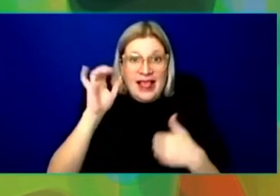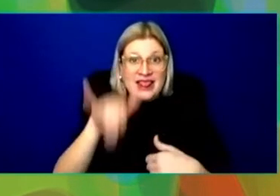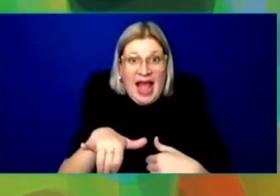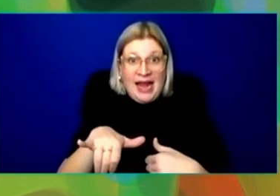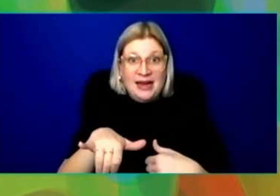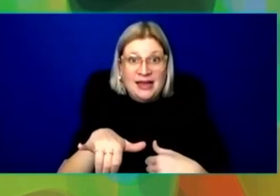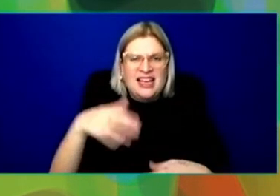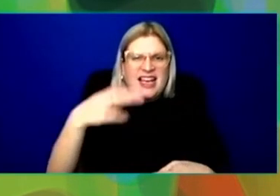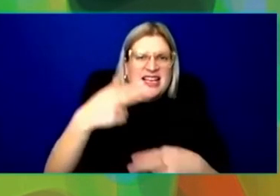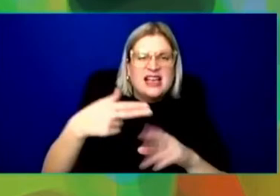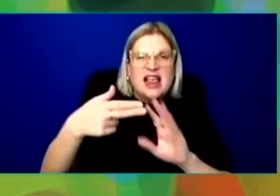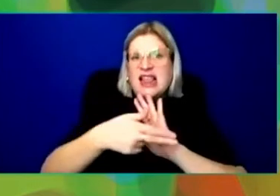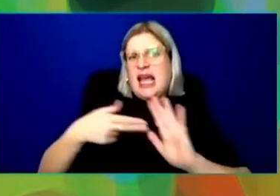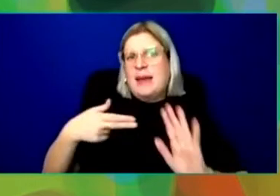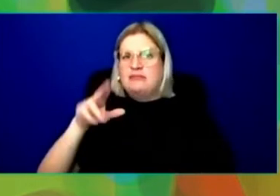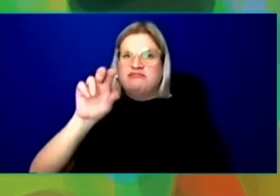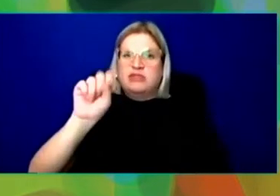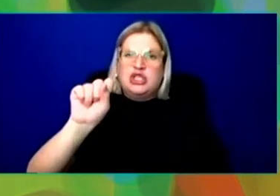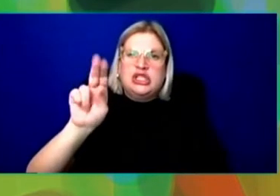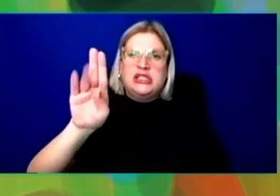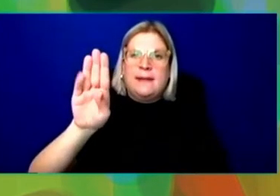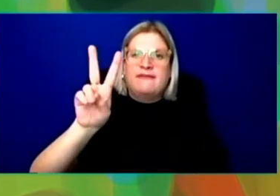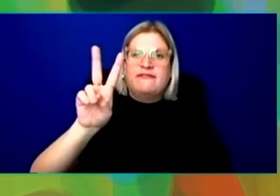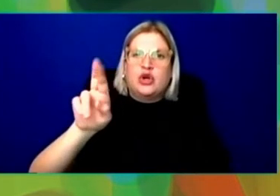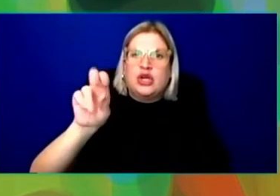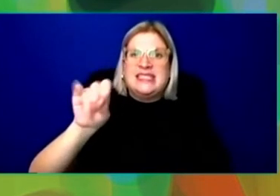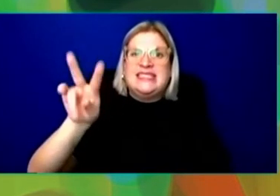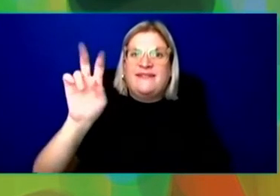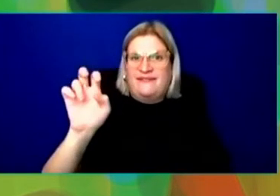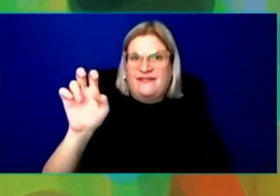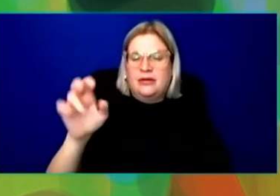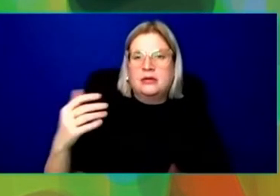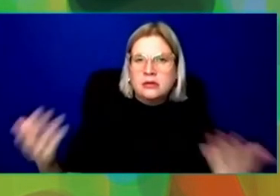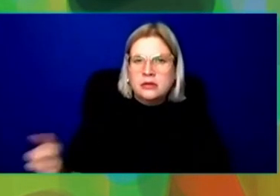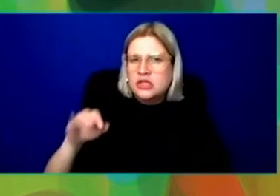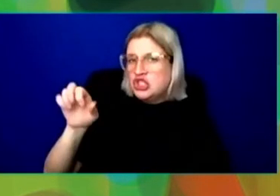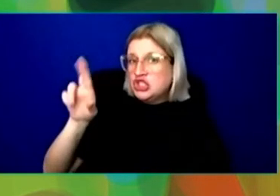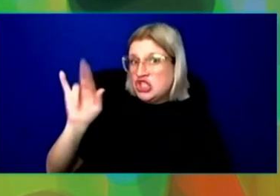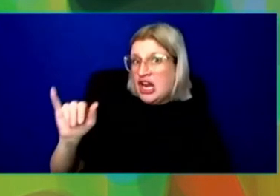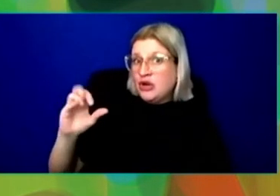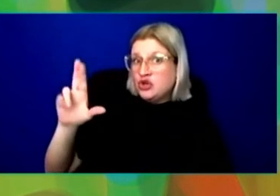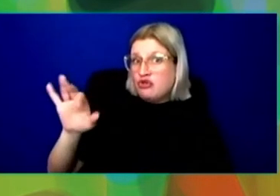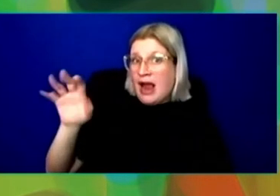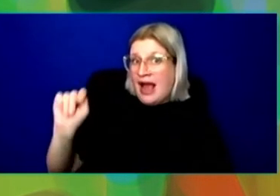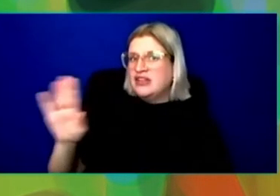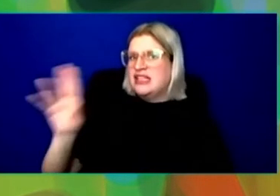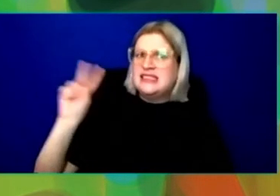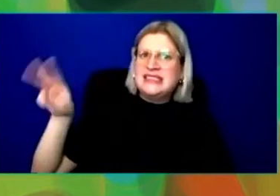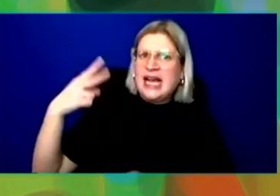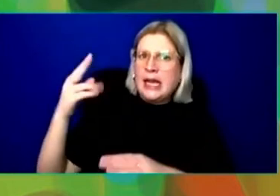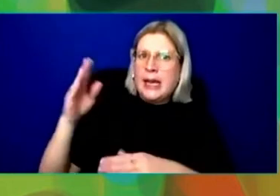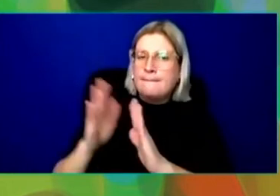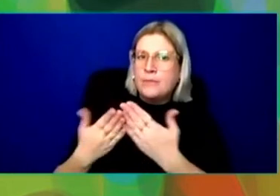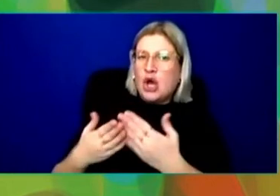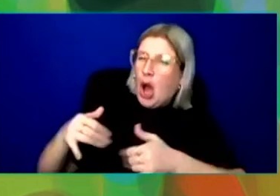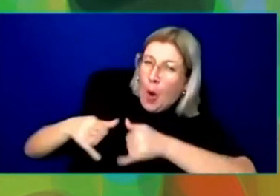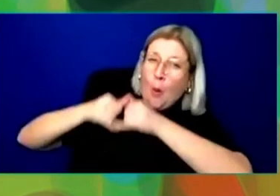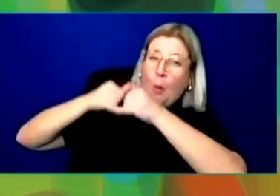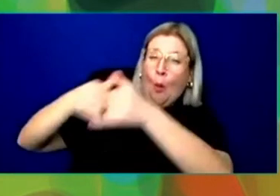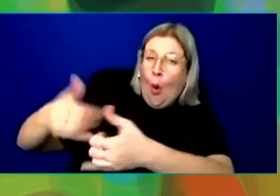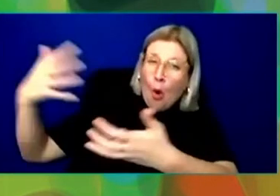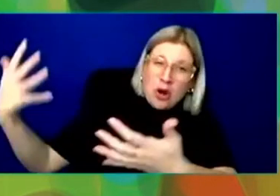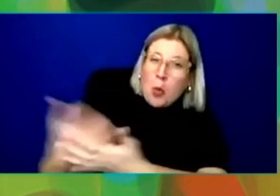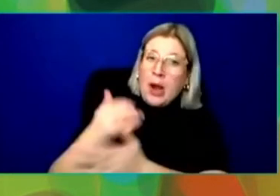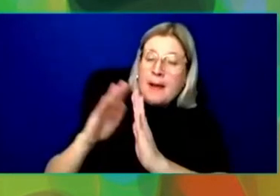So to bring in Jerry Craft, one of the co-founders, his second book, I mean, award-winning books now, his second book